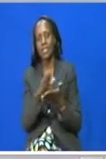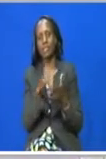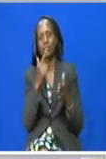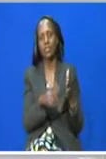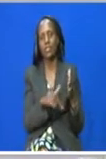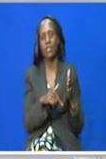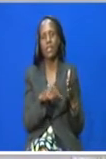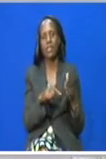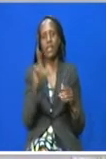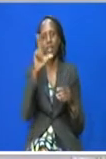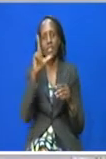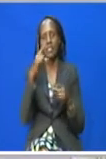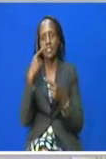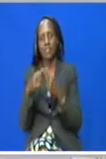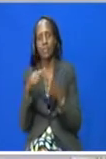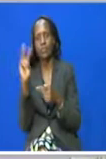So 10 times 10,